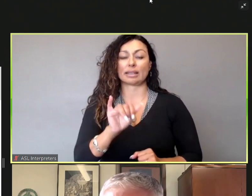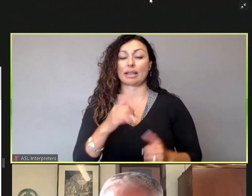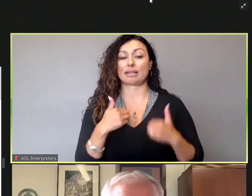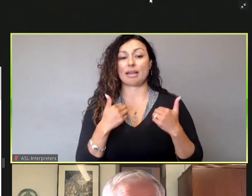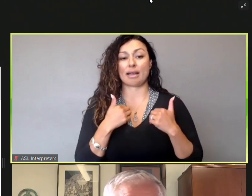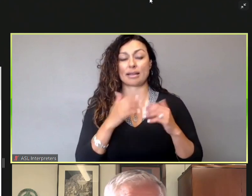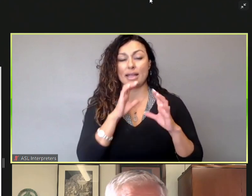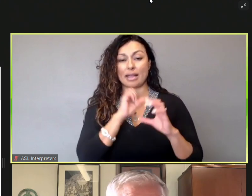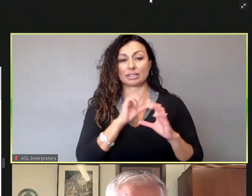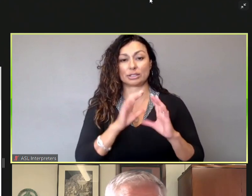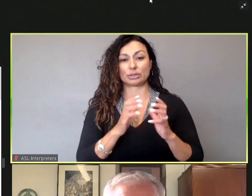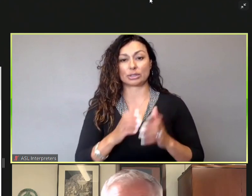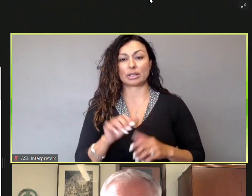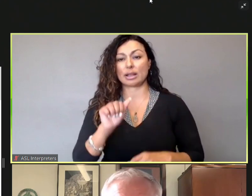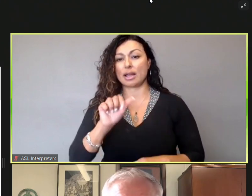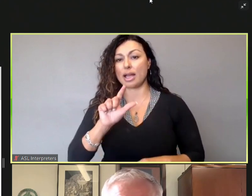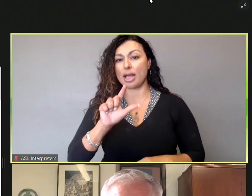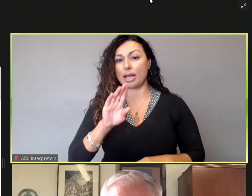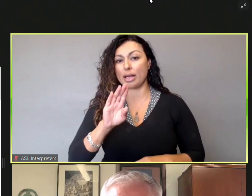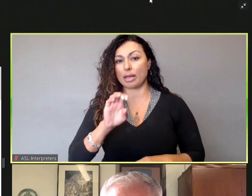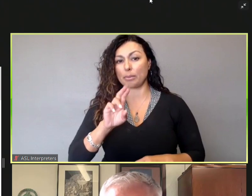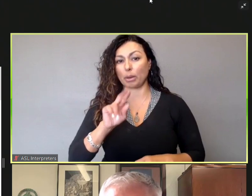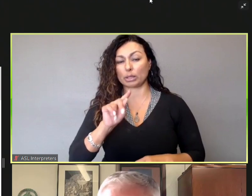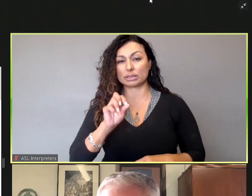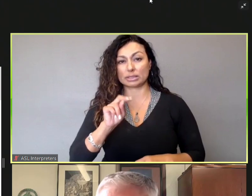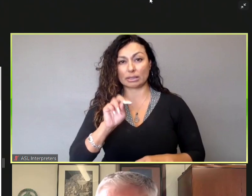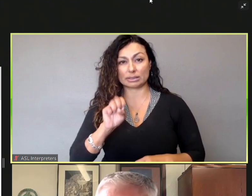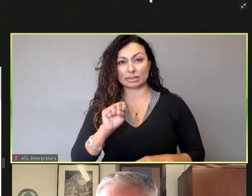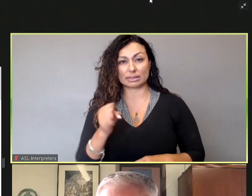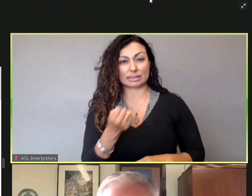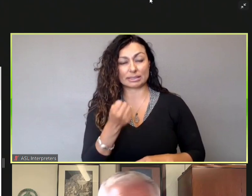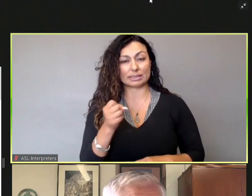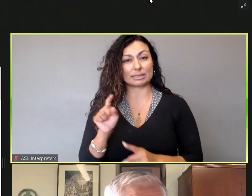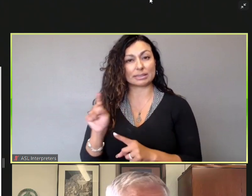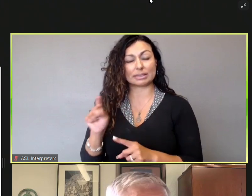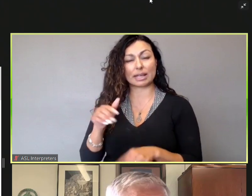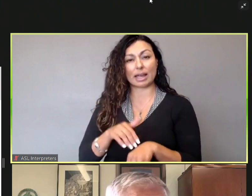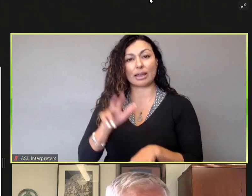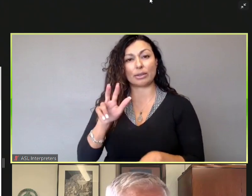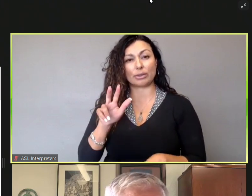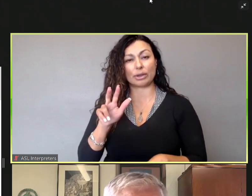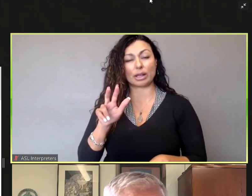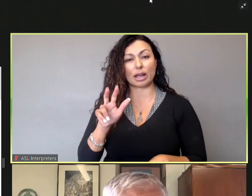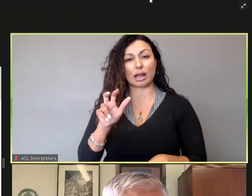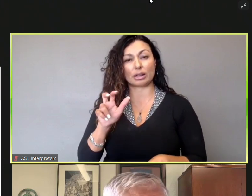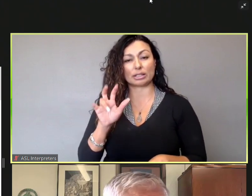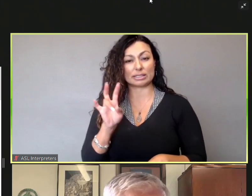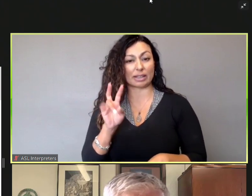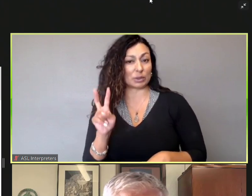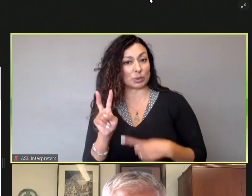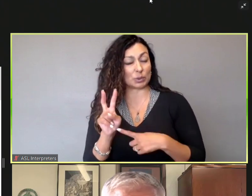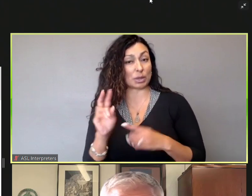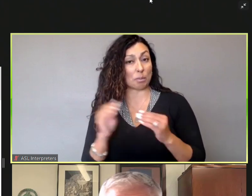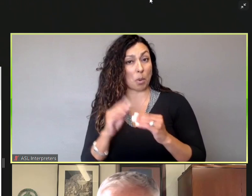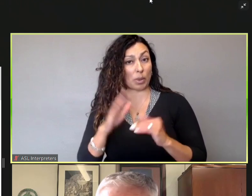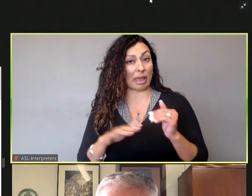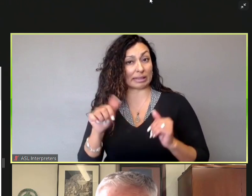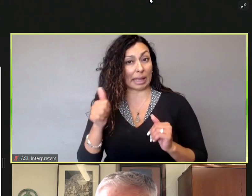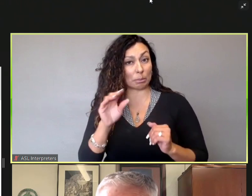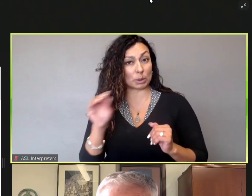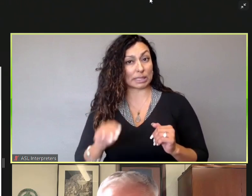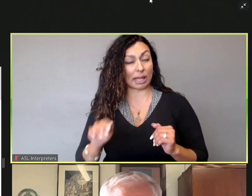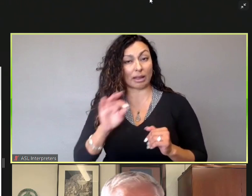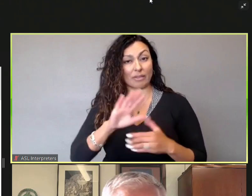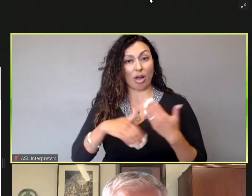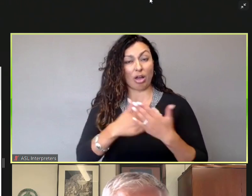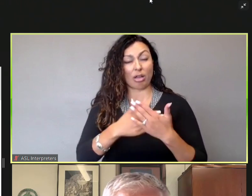group. Albertsons, one of our Albertsons that had 372. So that's more than 10% of all the